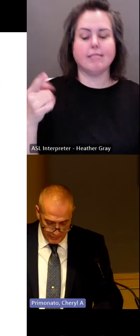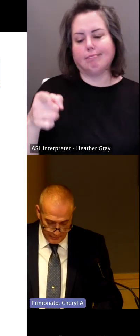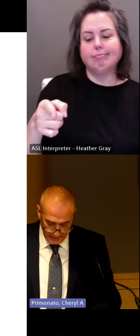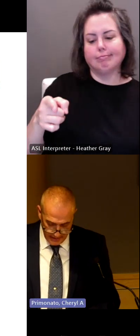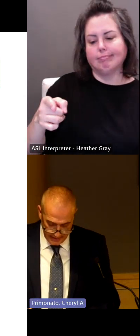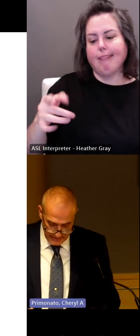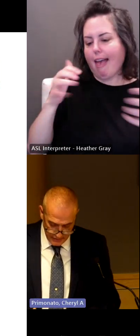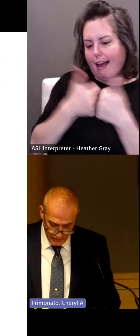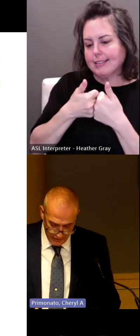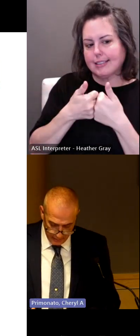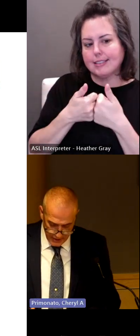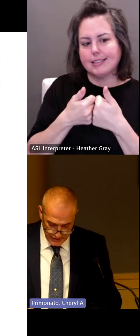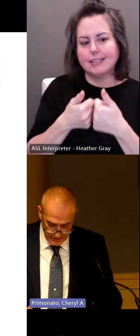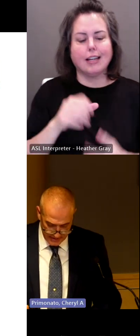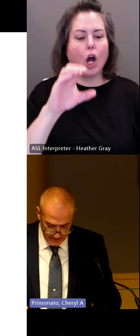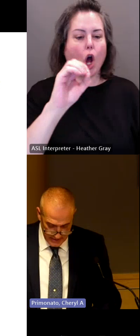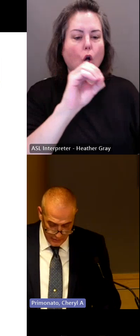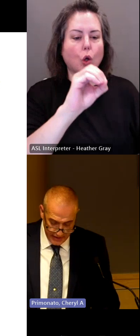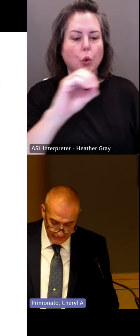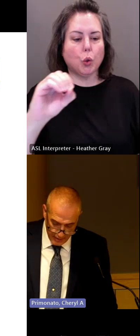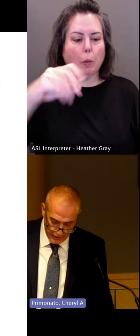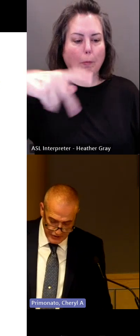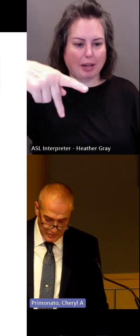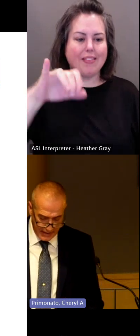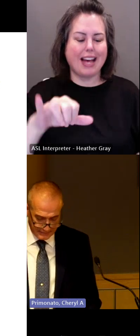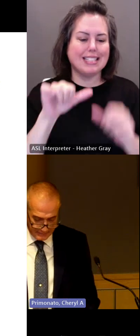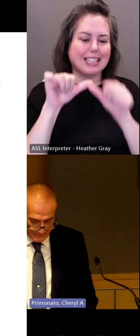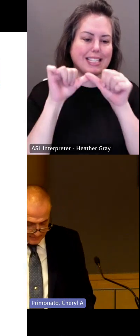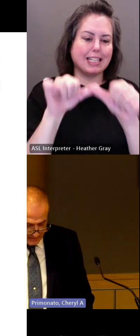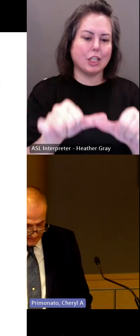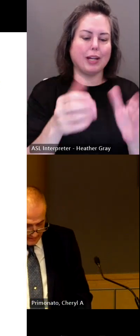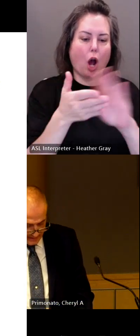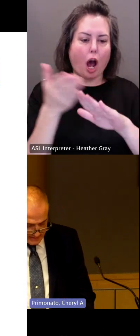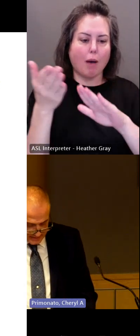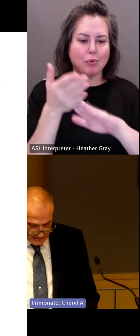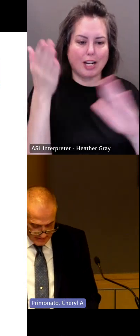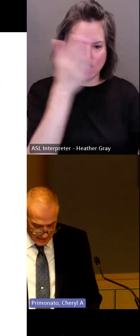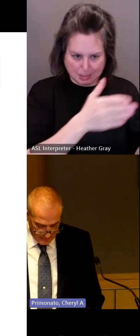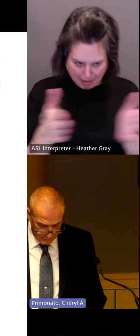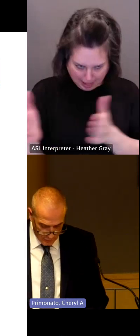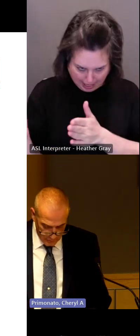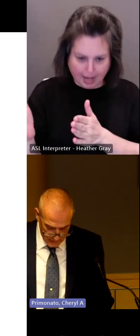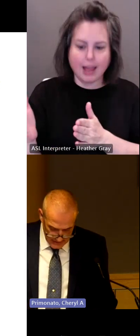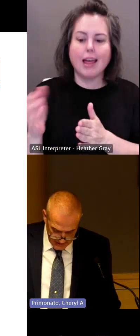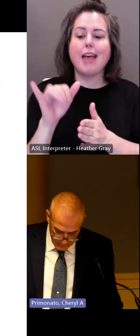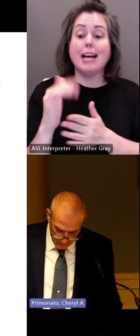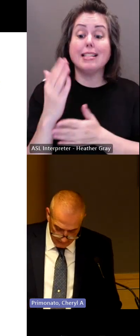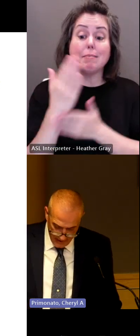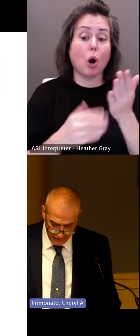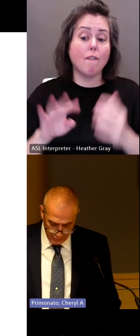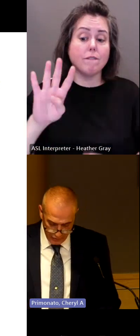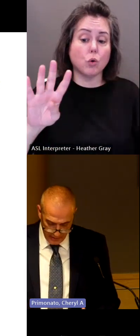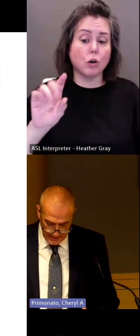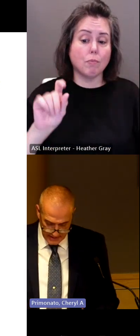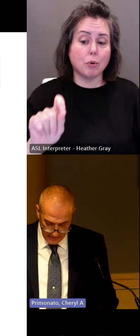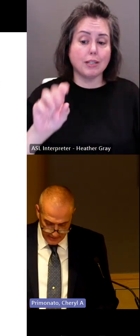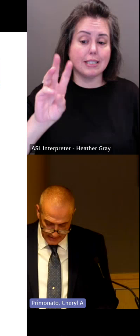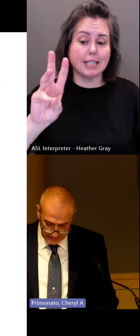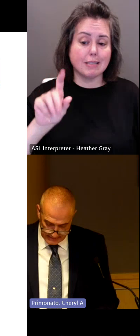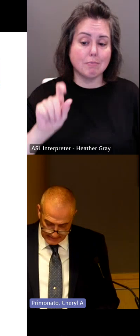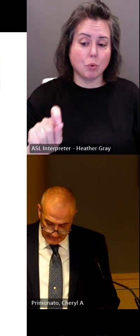A COOP, continuity of operations plan. That's in section 4.6.5 of the